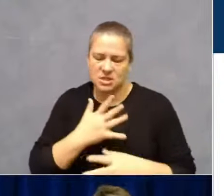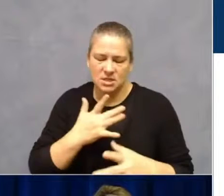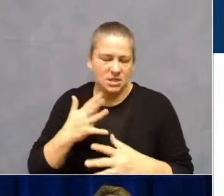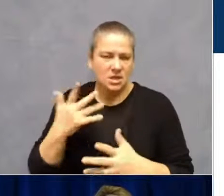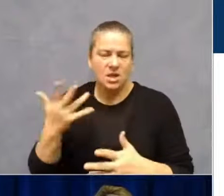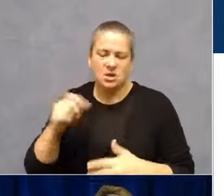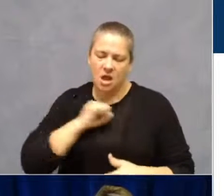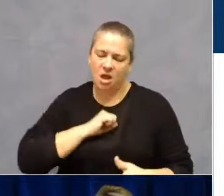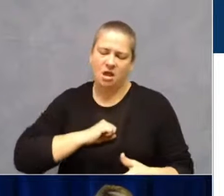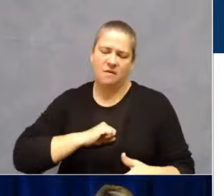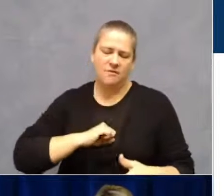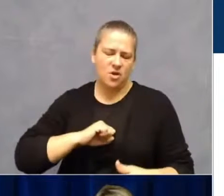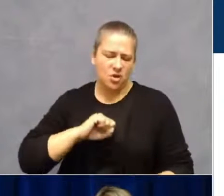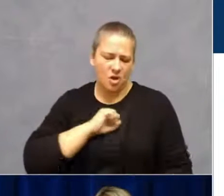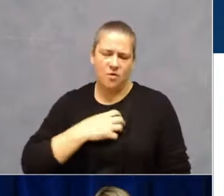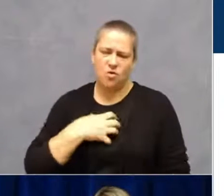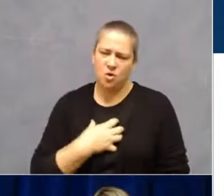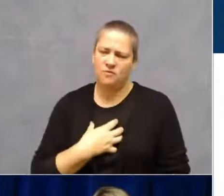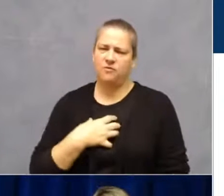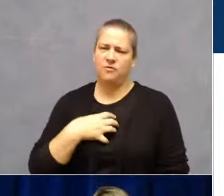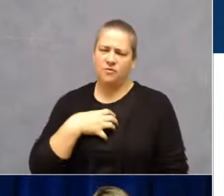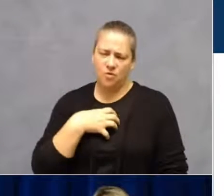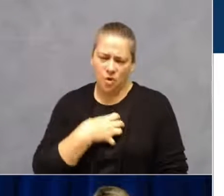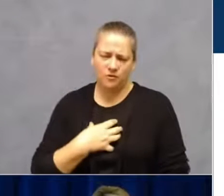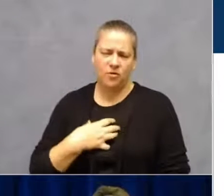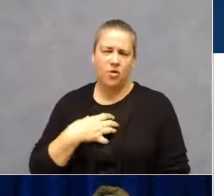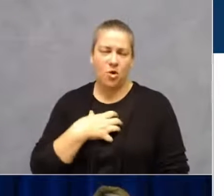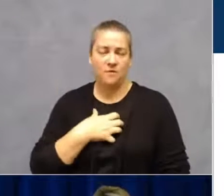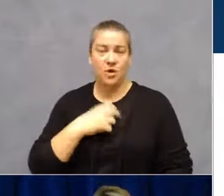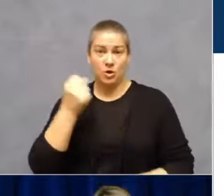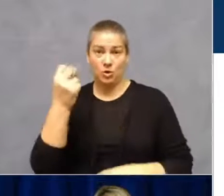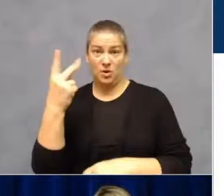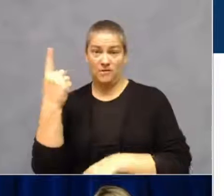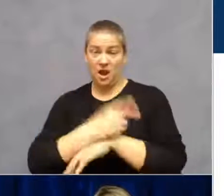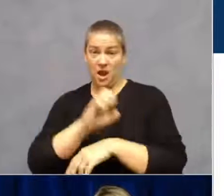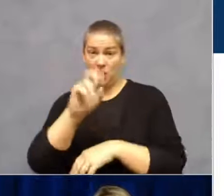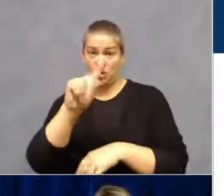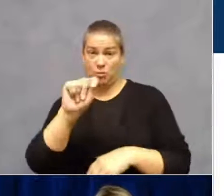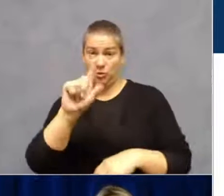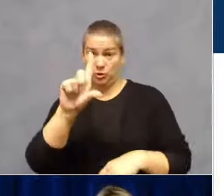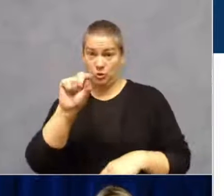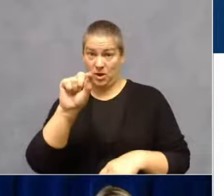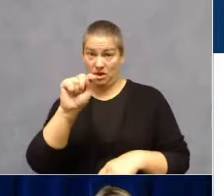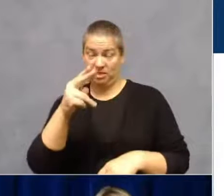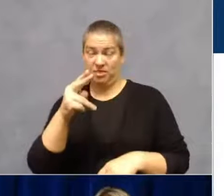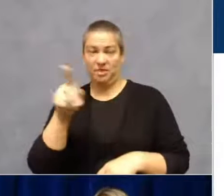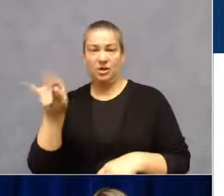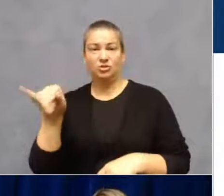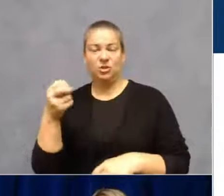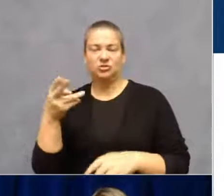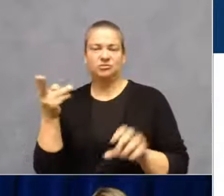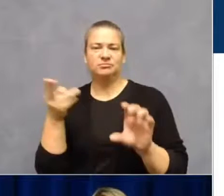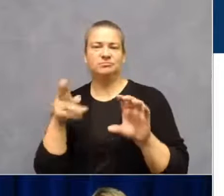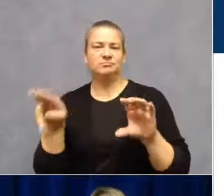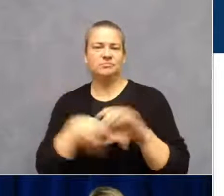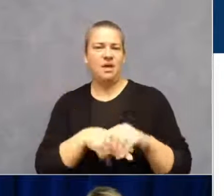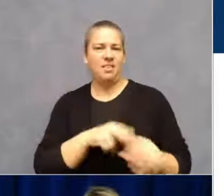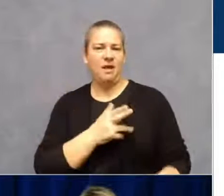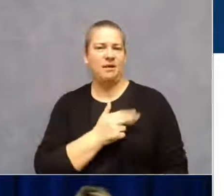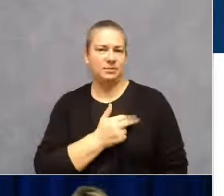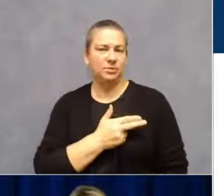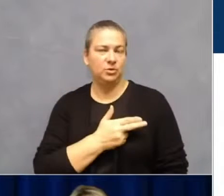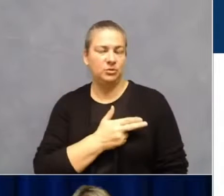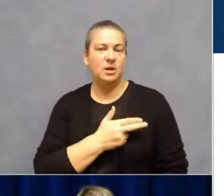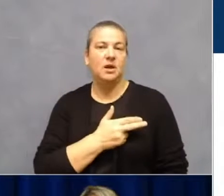fits, and on day 12, October 20th, Josh was admitted to the hospital. Thankfully, he went to the hospital when he